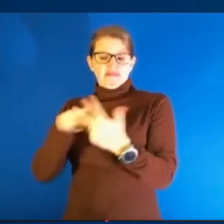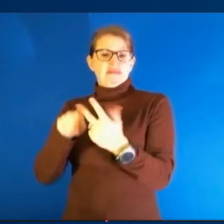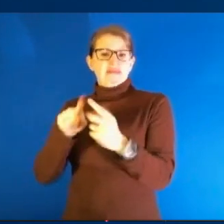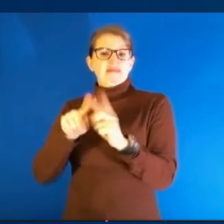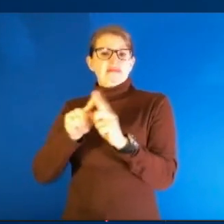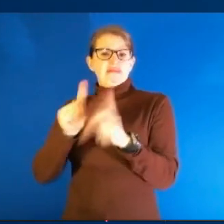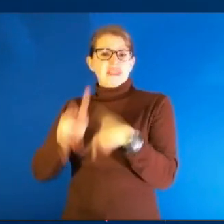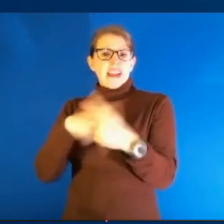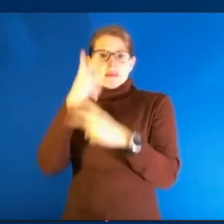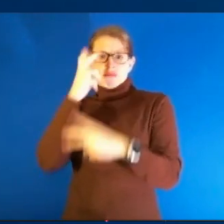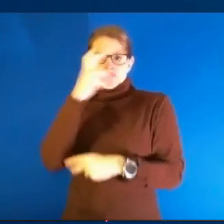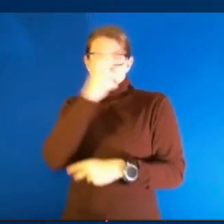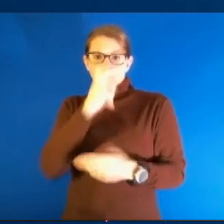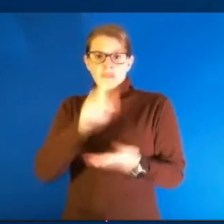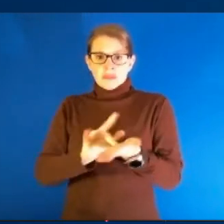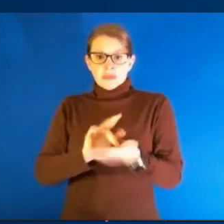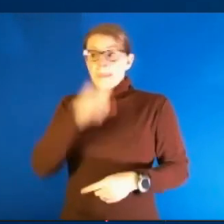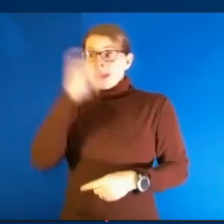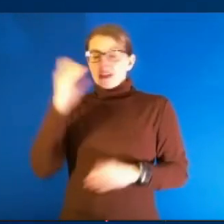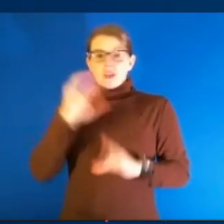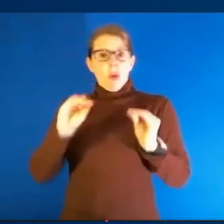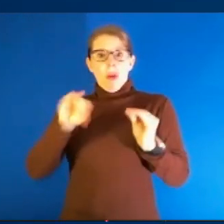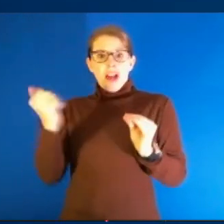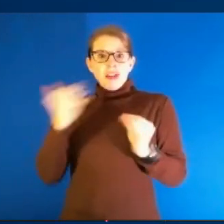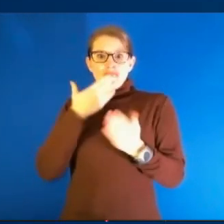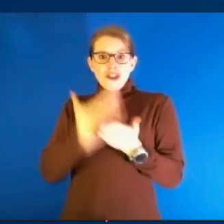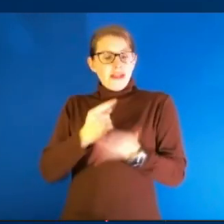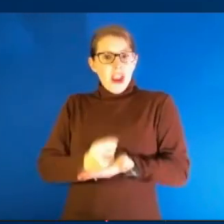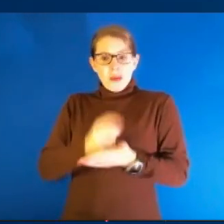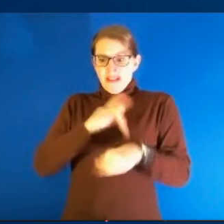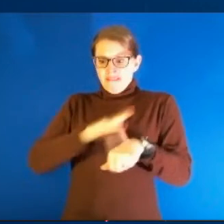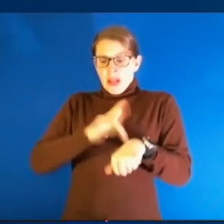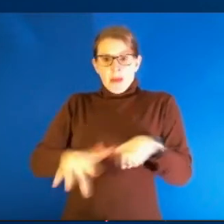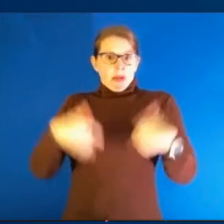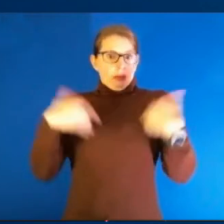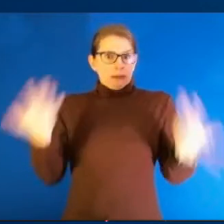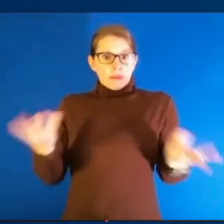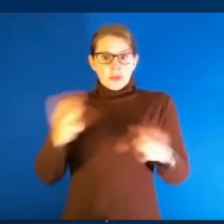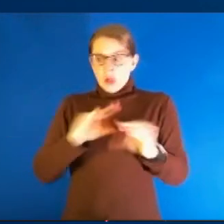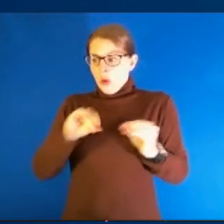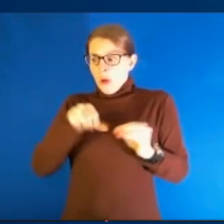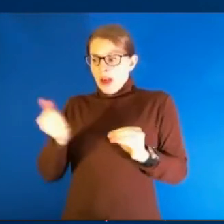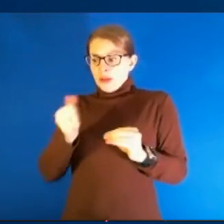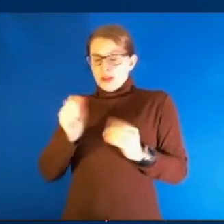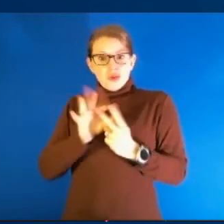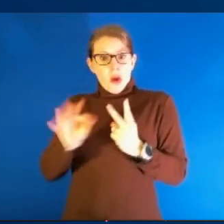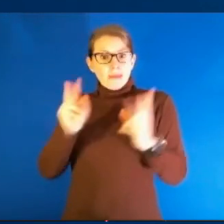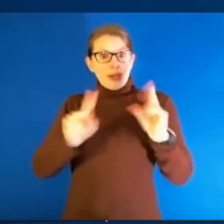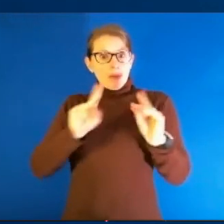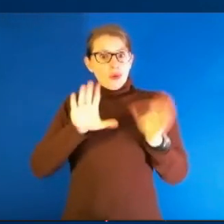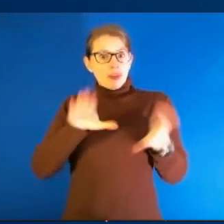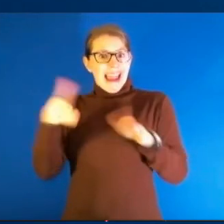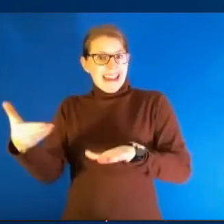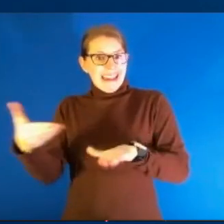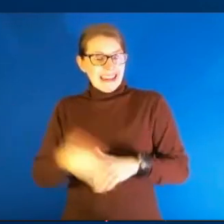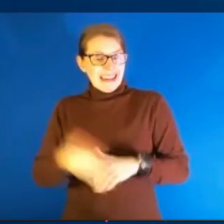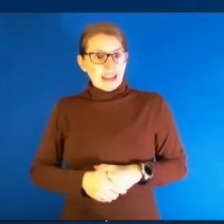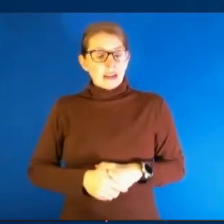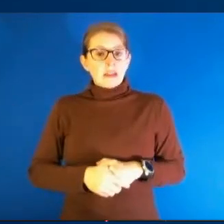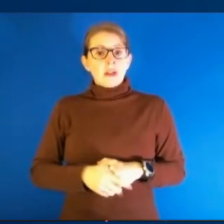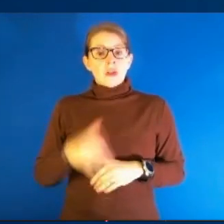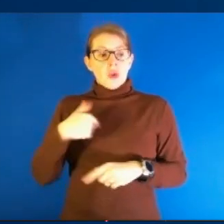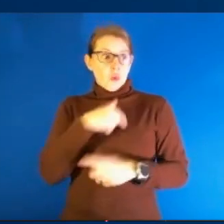because there wasn't other good therapy available. There just wasn't another choice, and people were dying. And so we tried to do that.